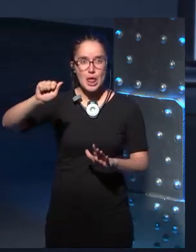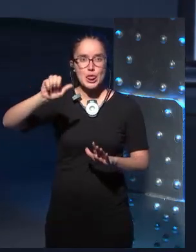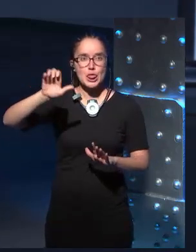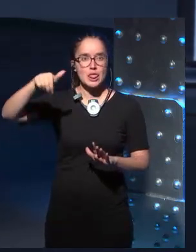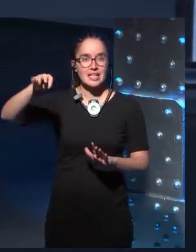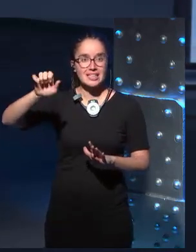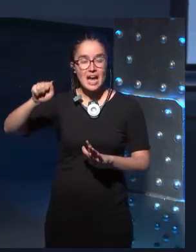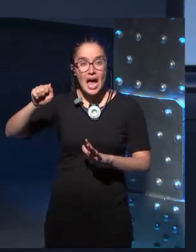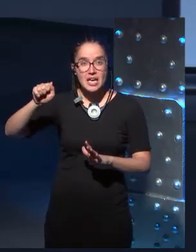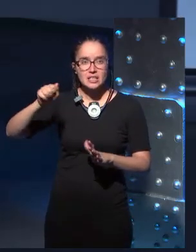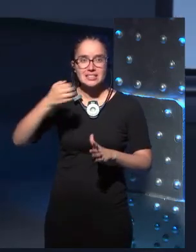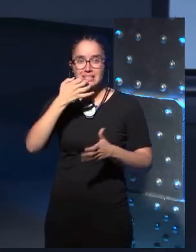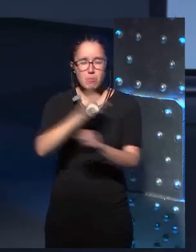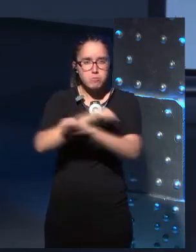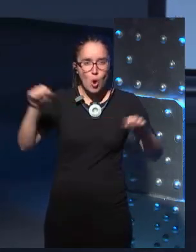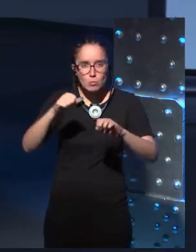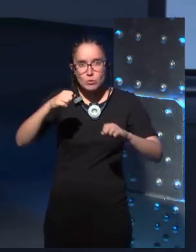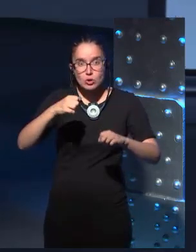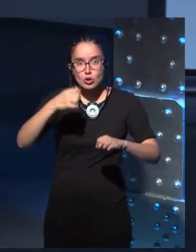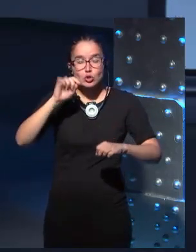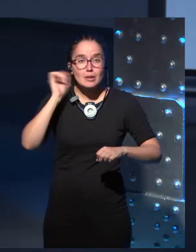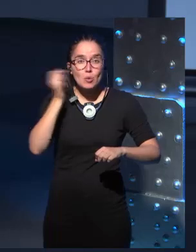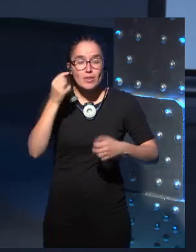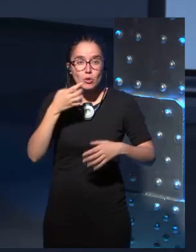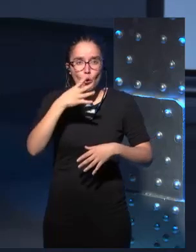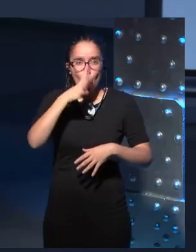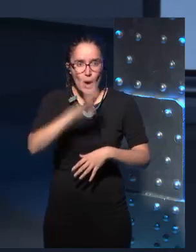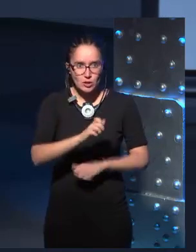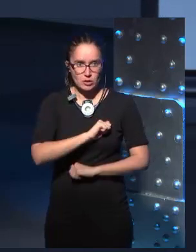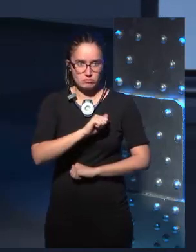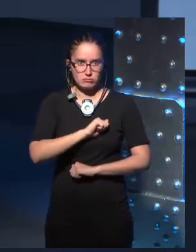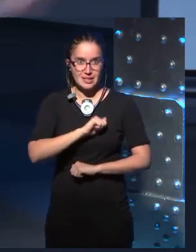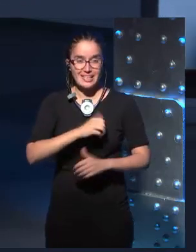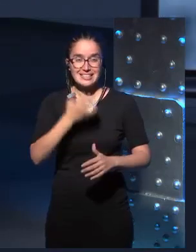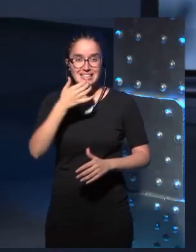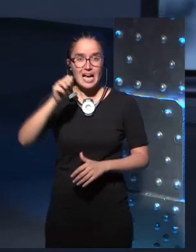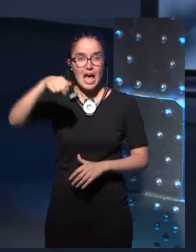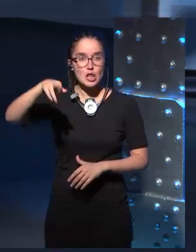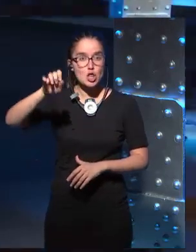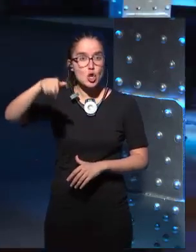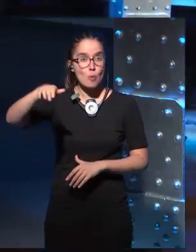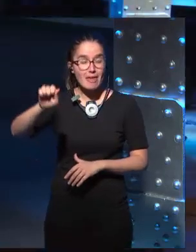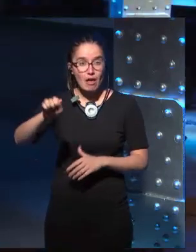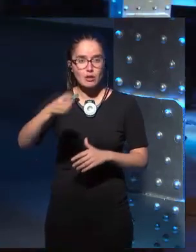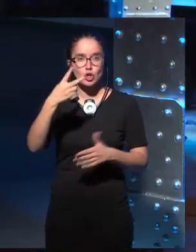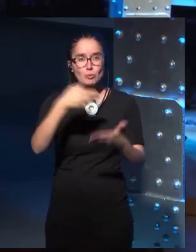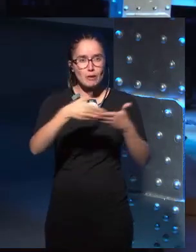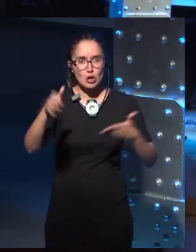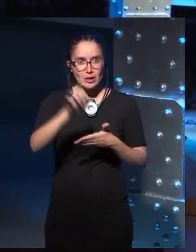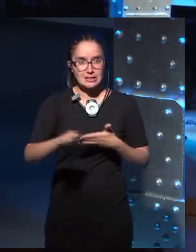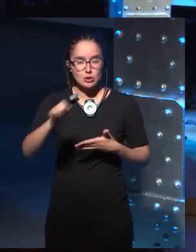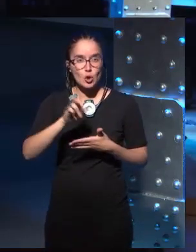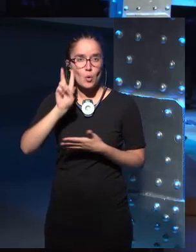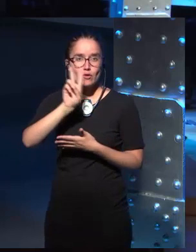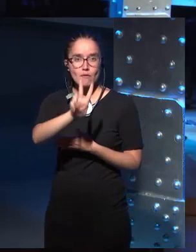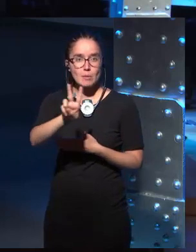years. If you look at Andromeda, you see Andromeda as it was 2 million years ago. When you look at the furthest galaxy here, you see